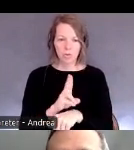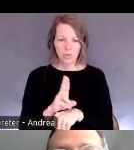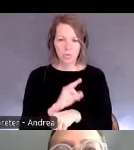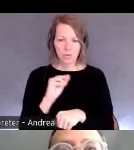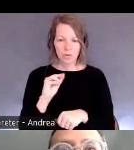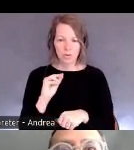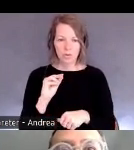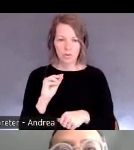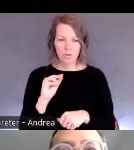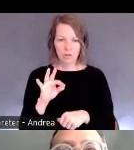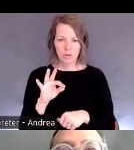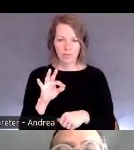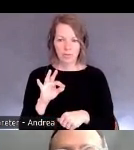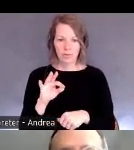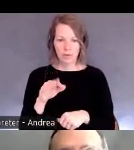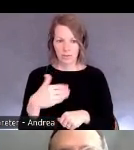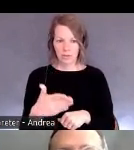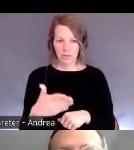Can you please go on?